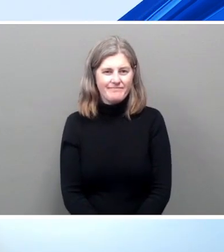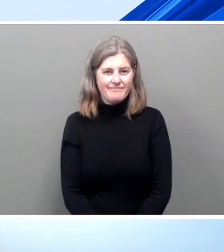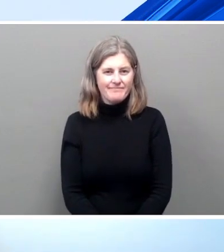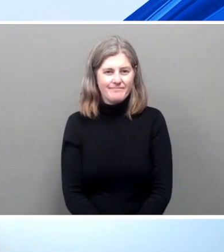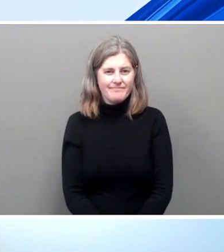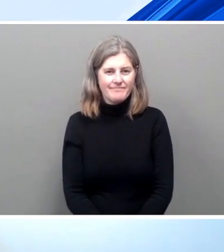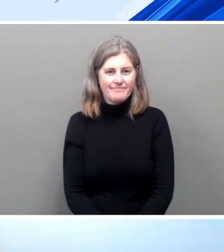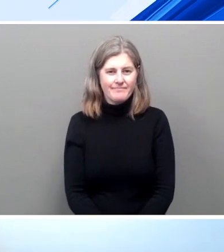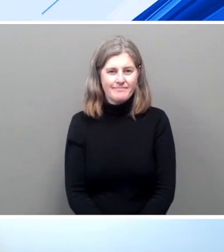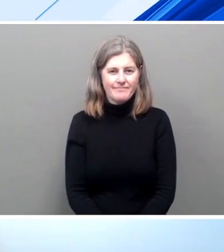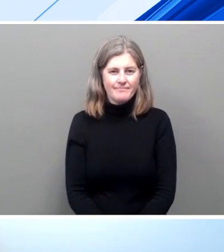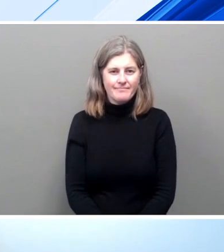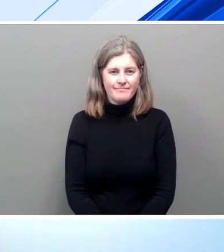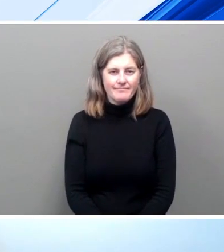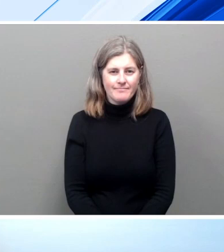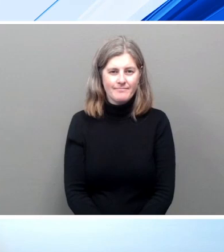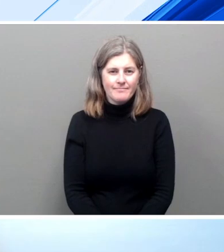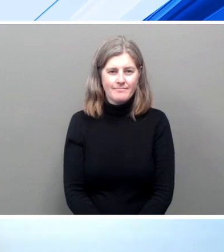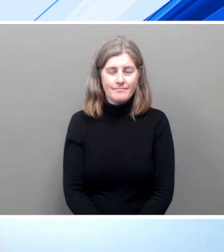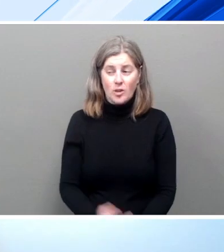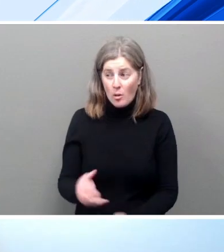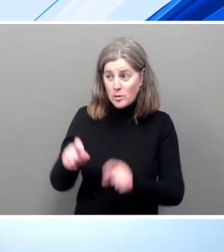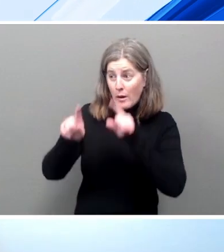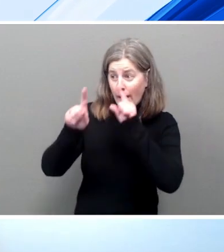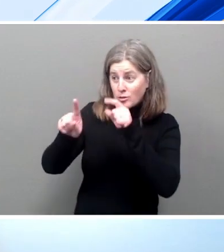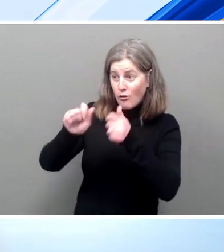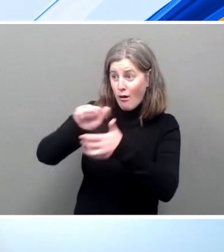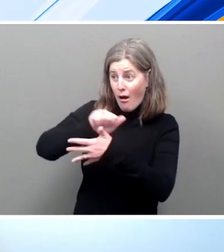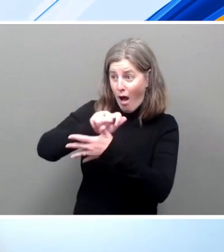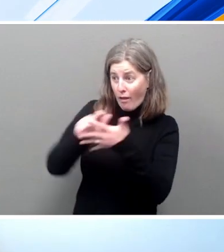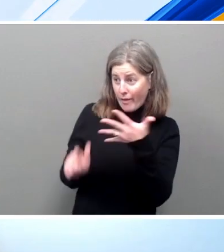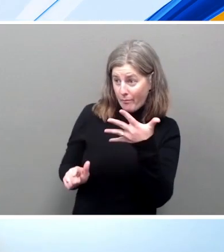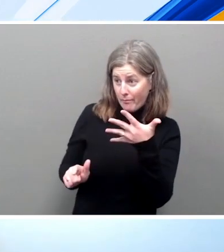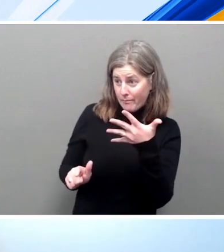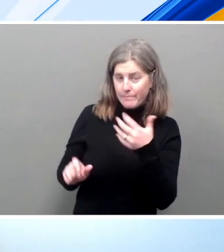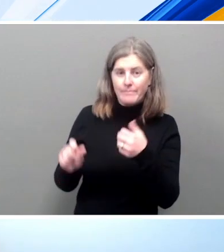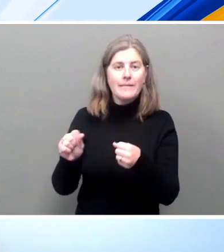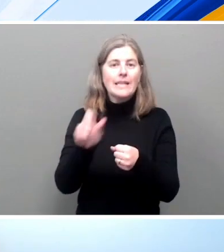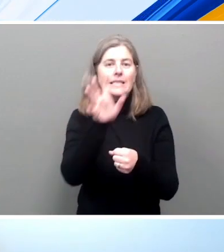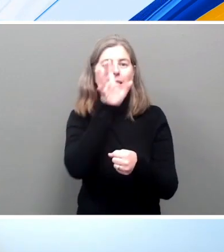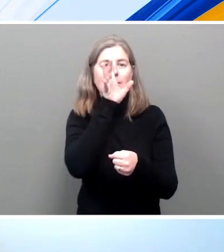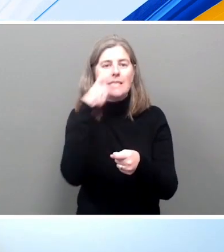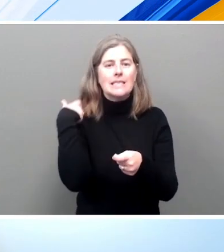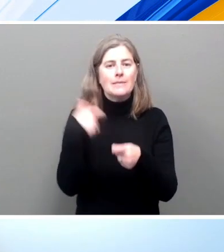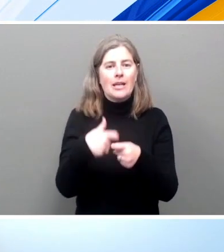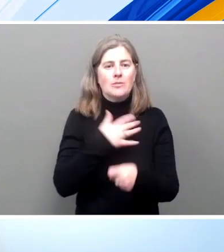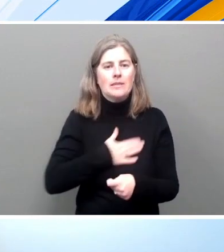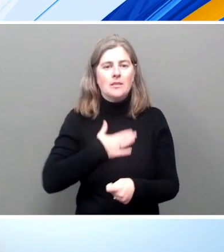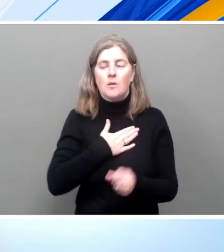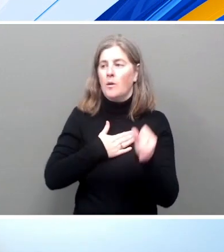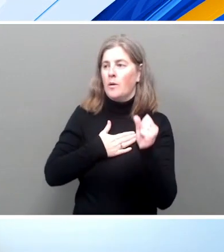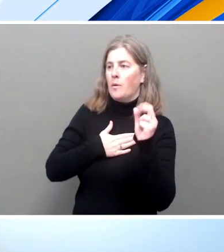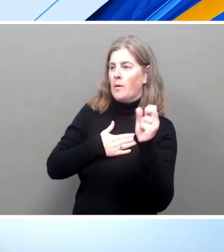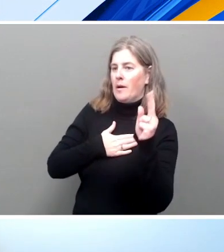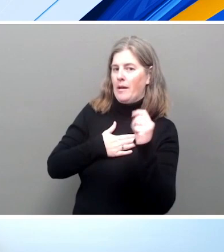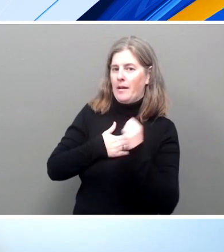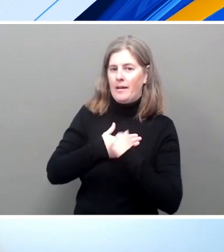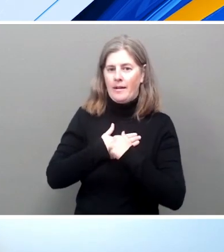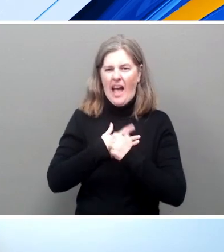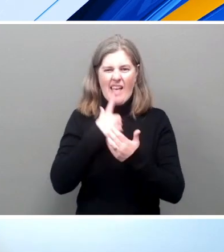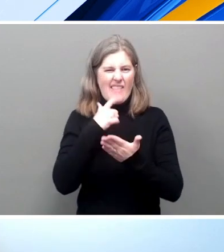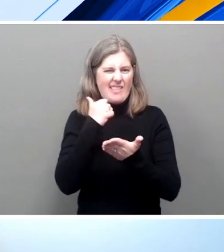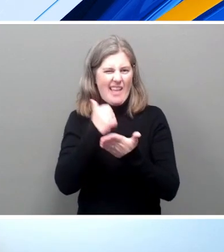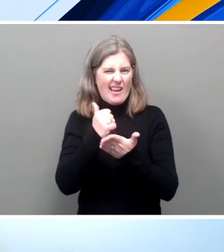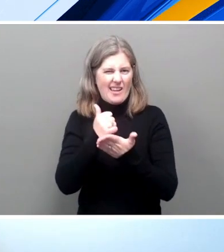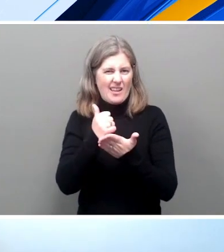Okay, so you just want me to answer all those questions in order? In Spanish, please. In Yeah. Spanish, okay. Because I think we Bueno. covered most of that information